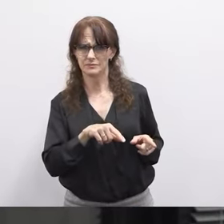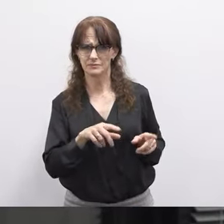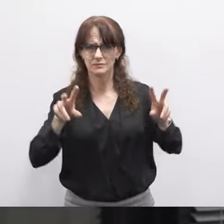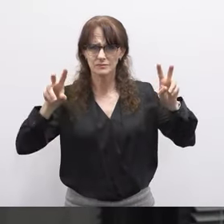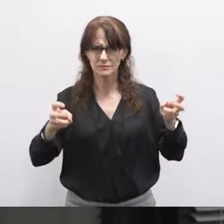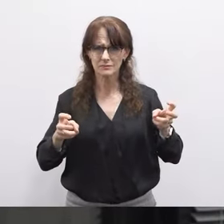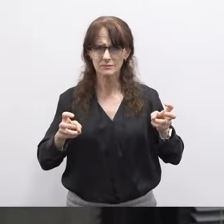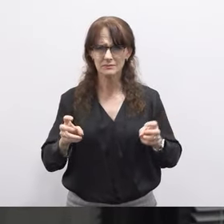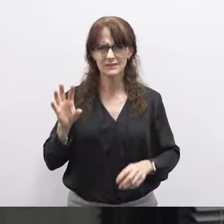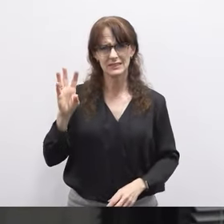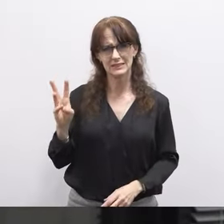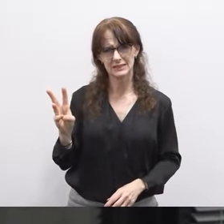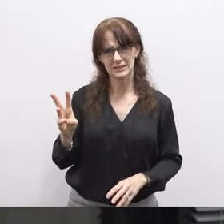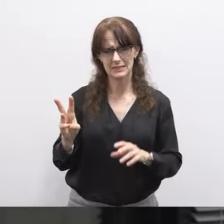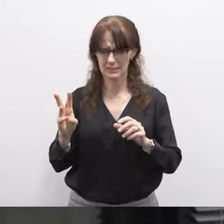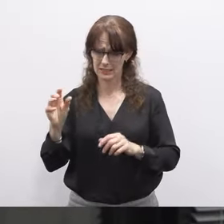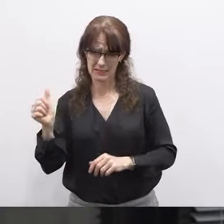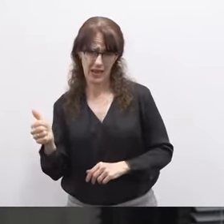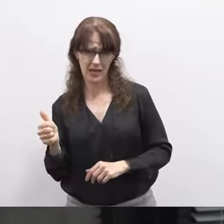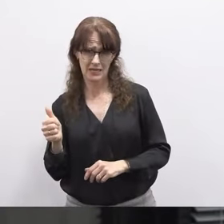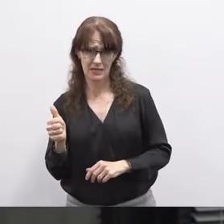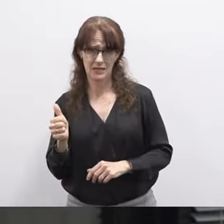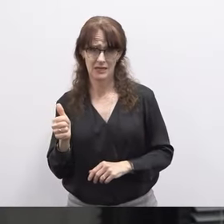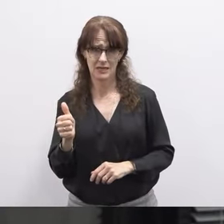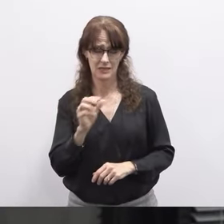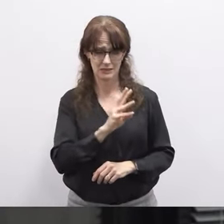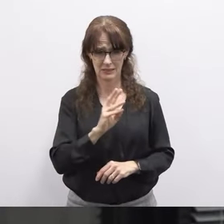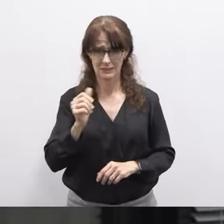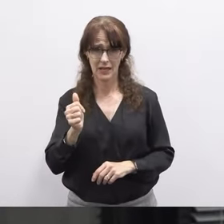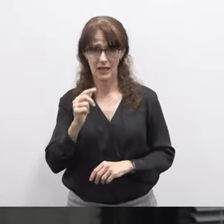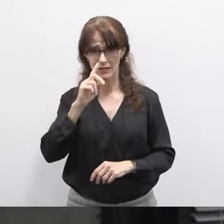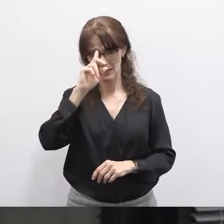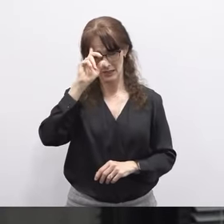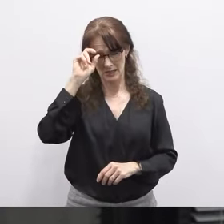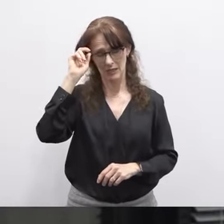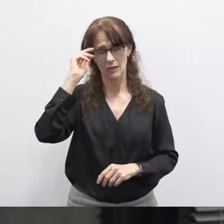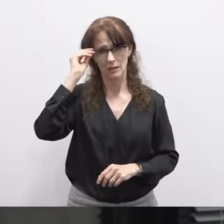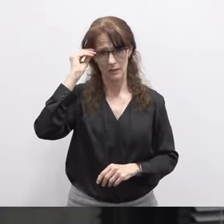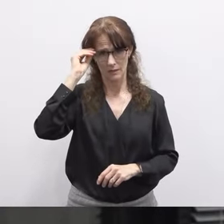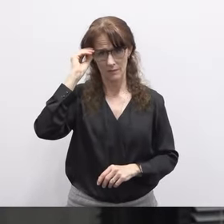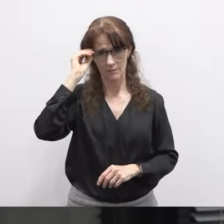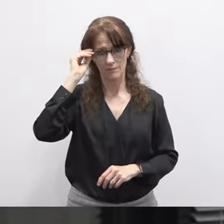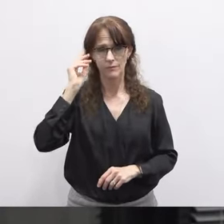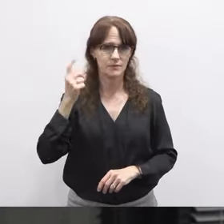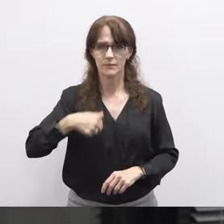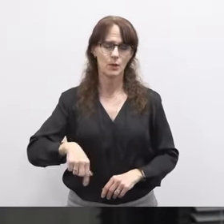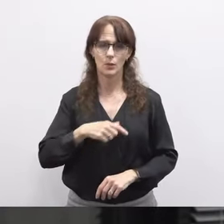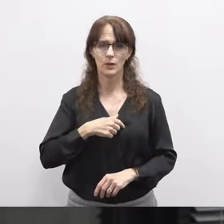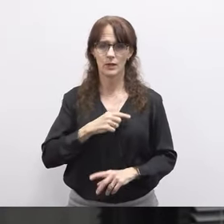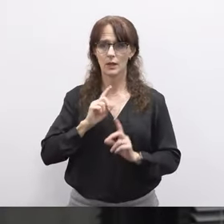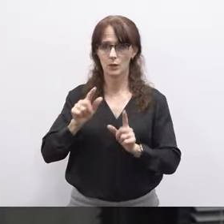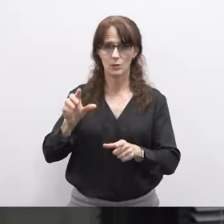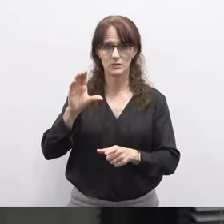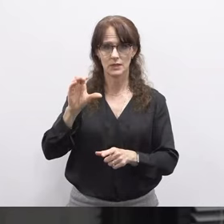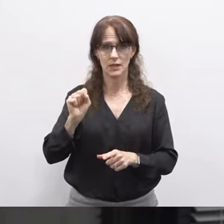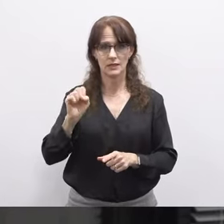call 610, and that's where we go, and we have to go to CSEA and make sure everything is